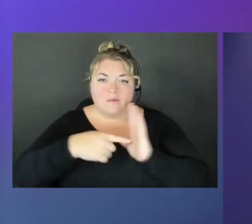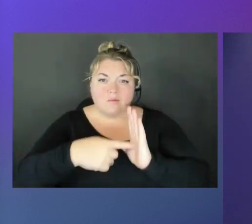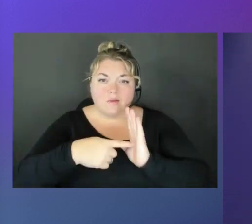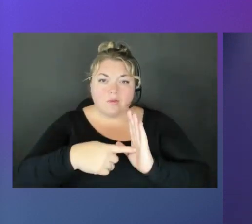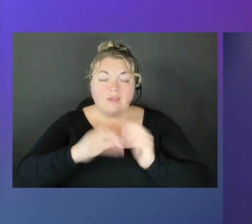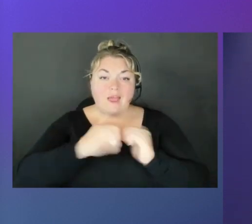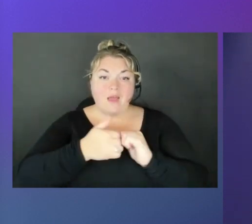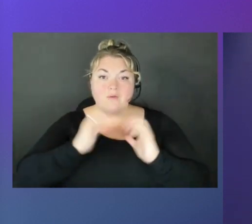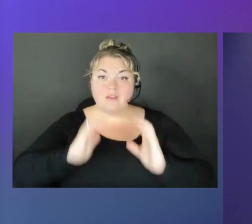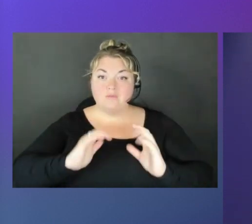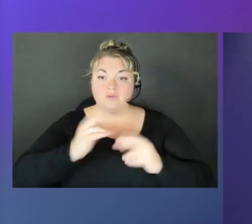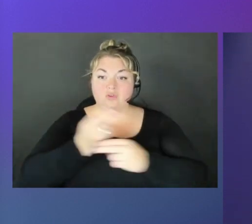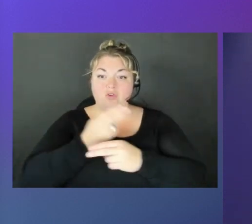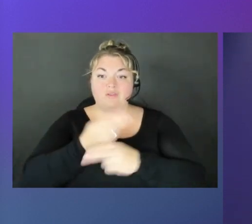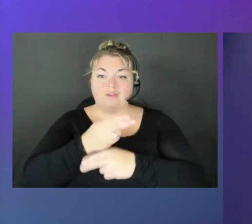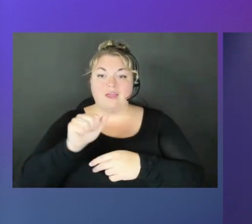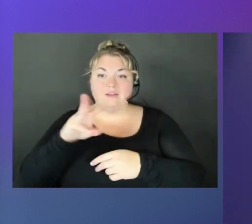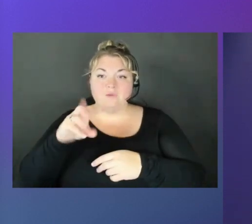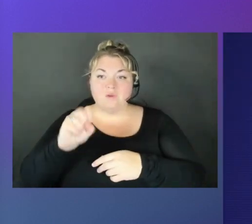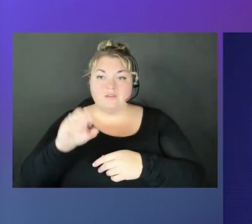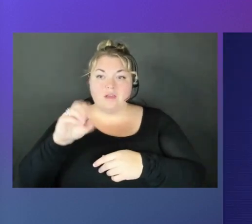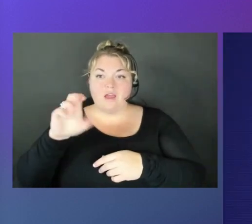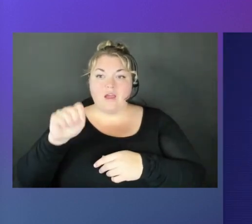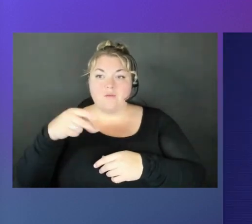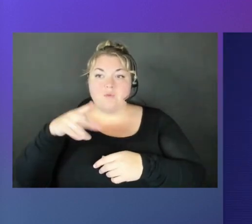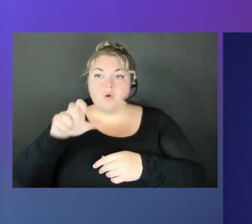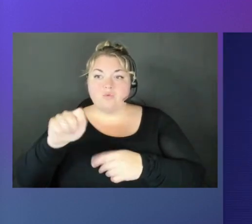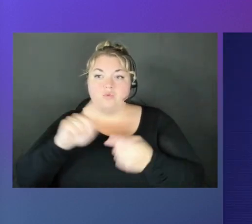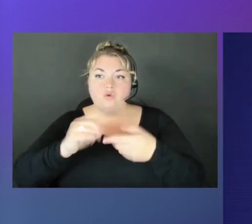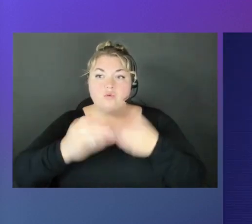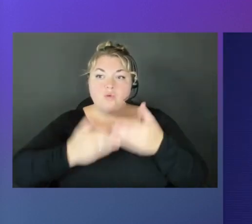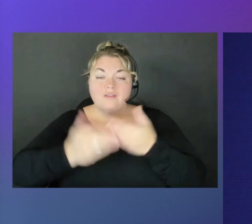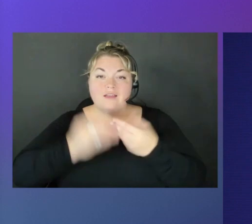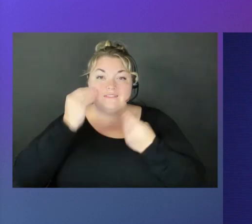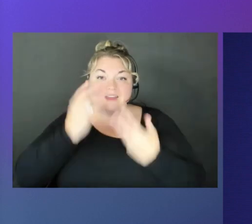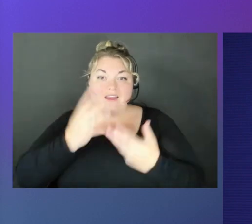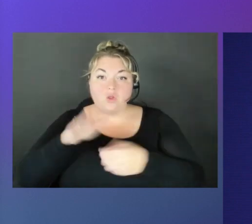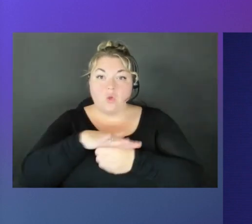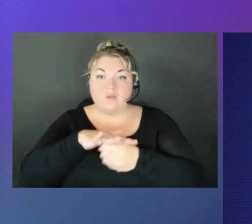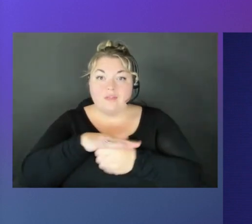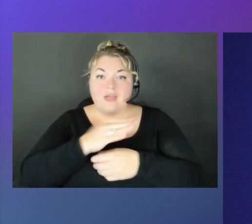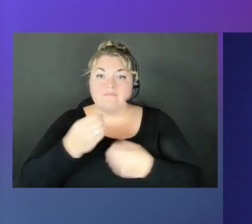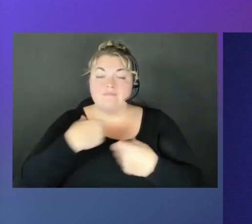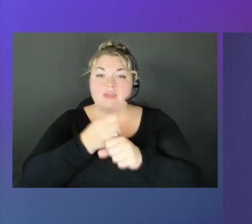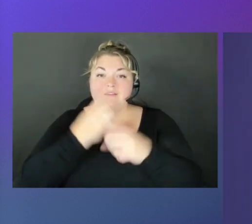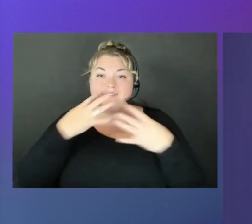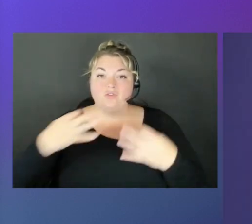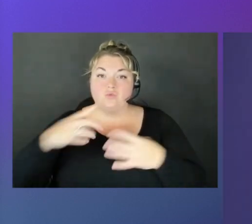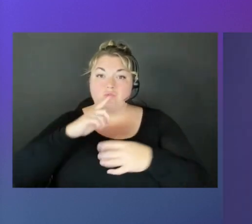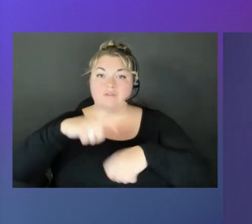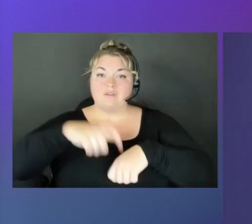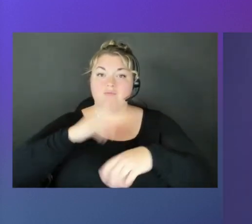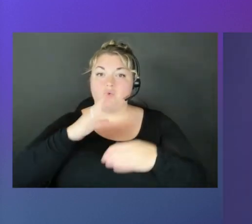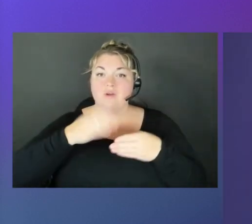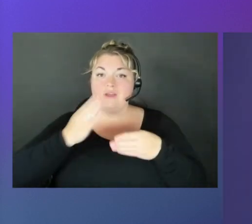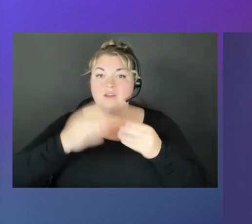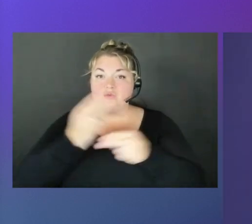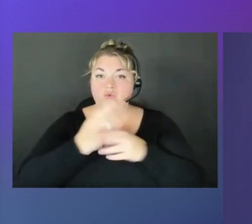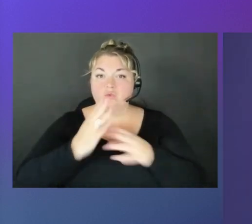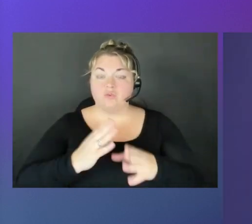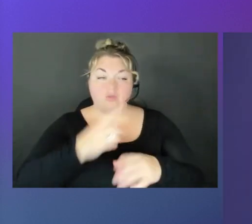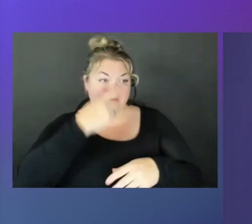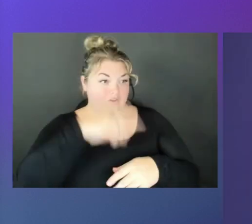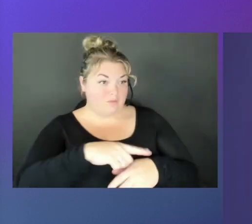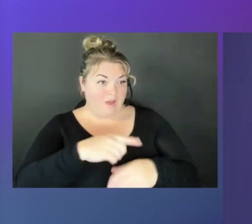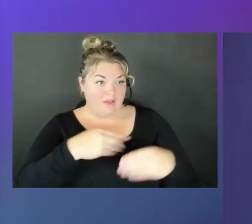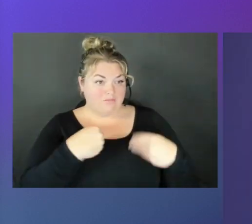AWS Outposts in order to process data locally and make decisions in real time for their end users. Yeah, you mind giving a quick